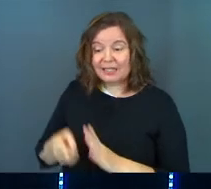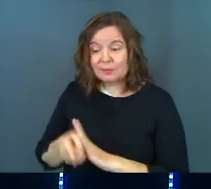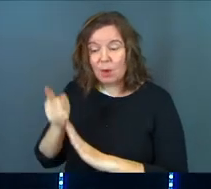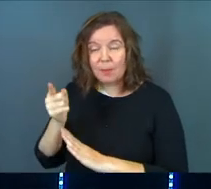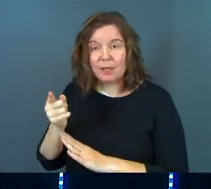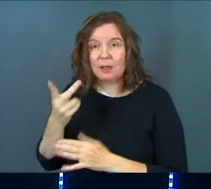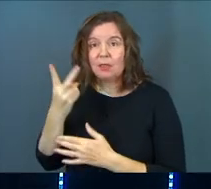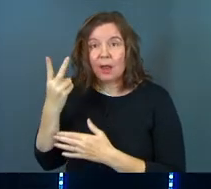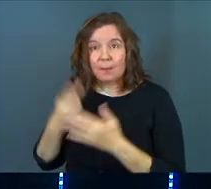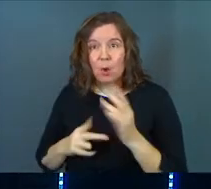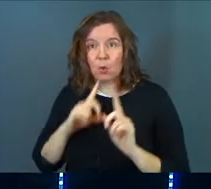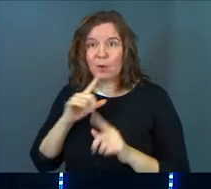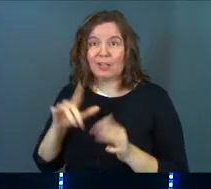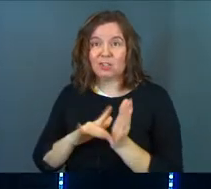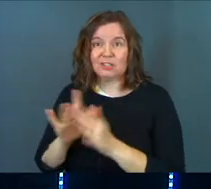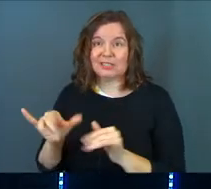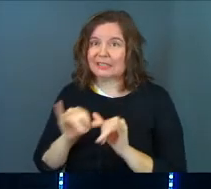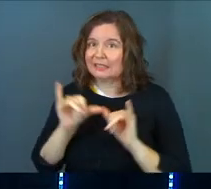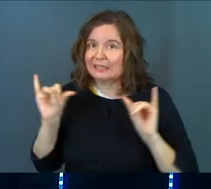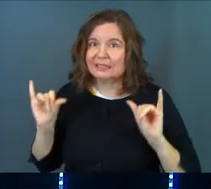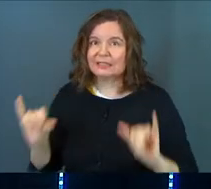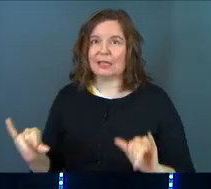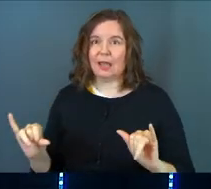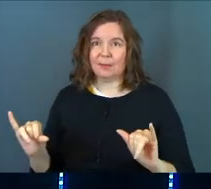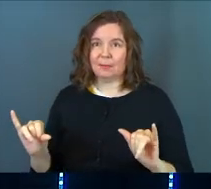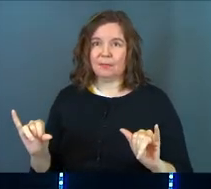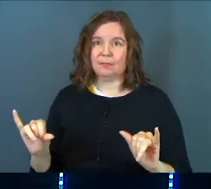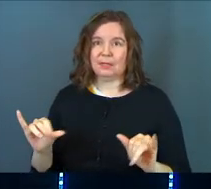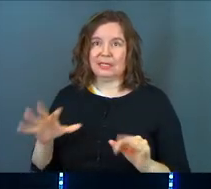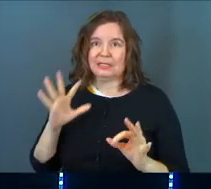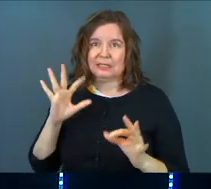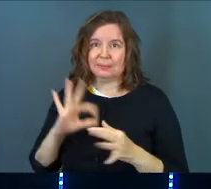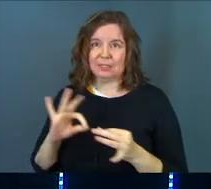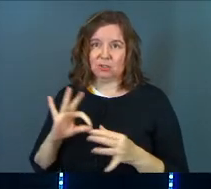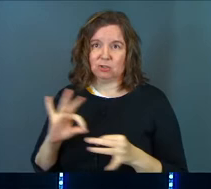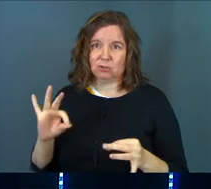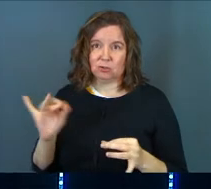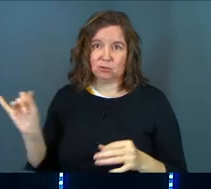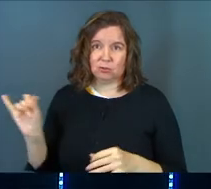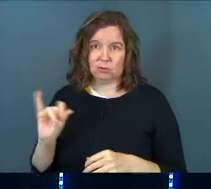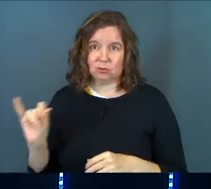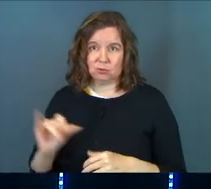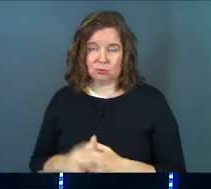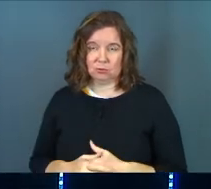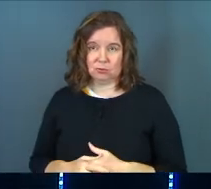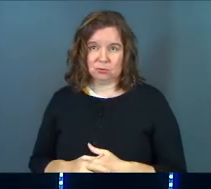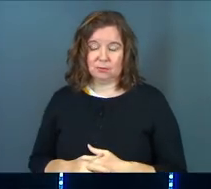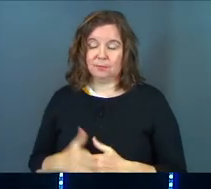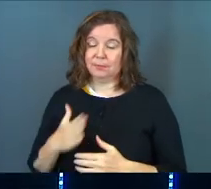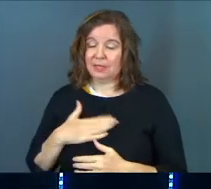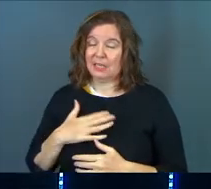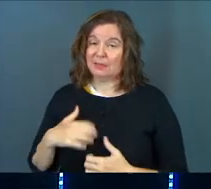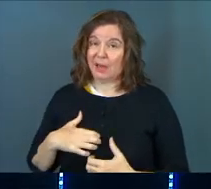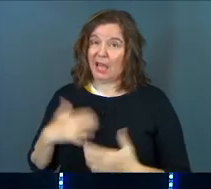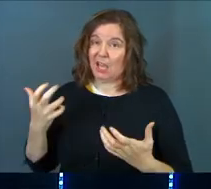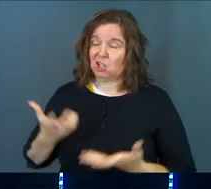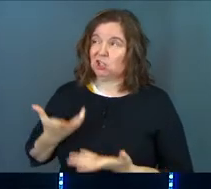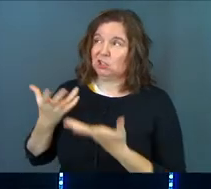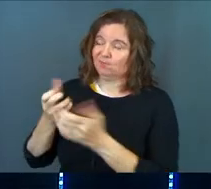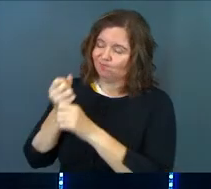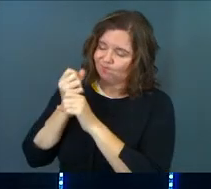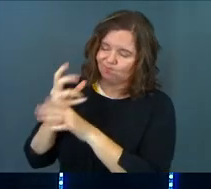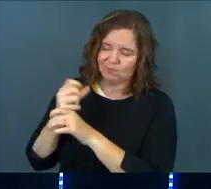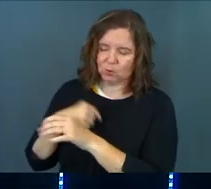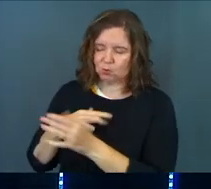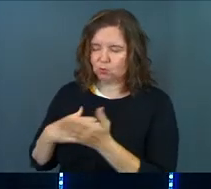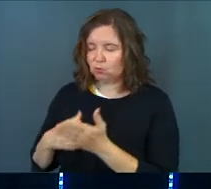this moment, they both react to Jesus with the exact same speech. Here's my anger. I'm going to